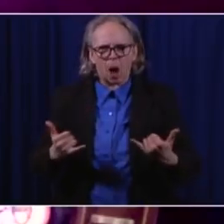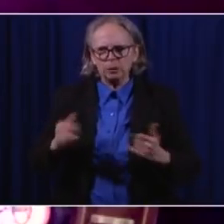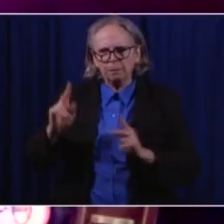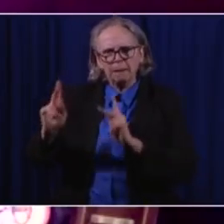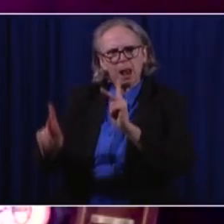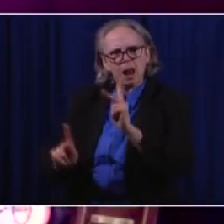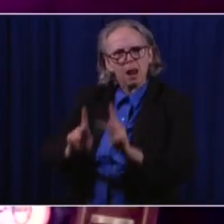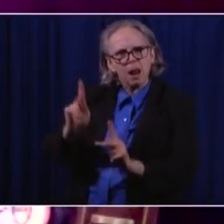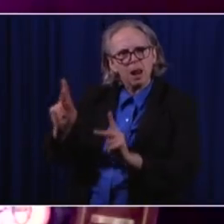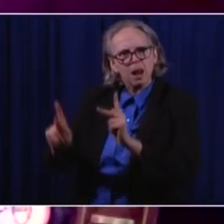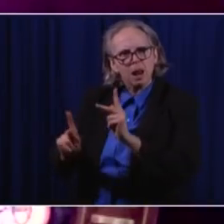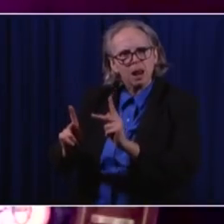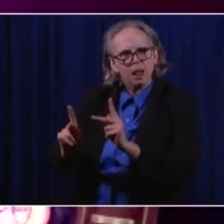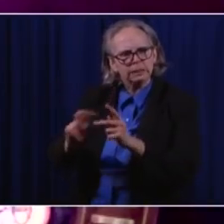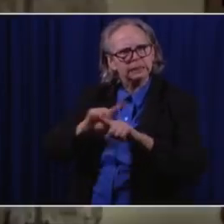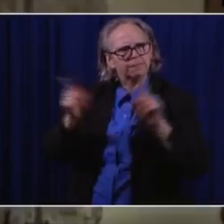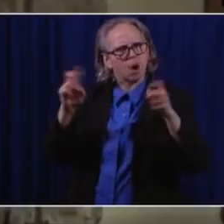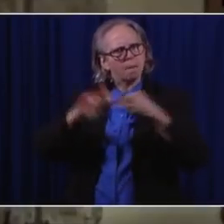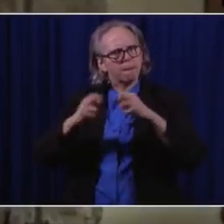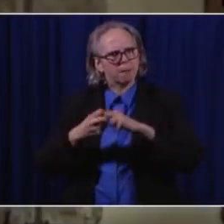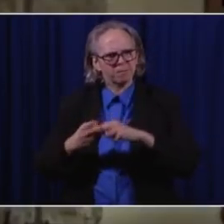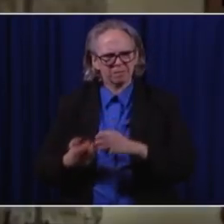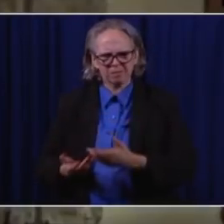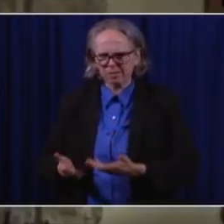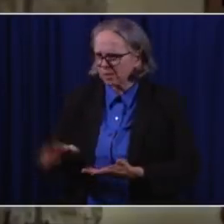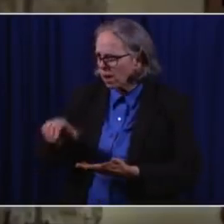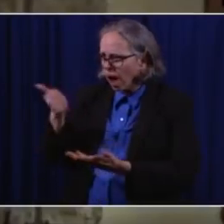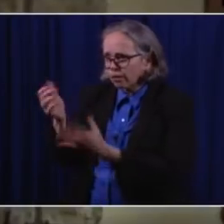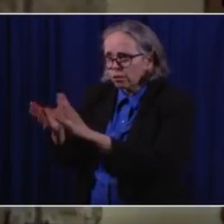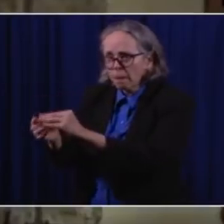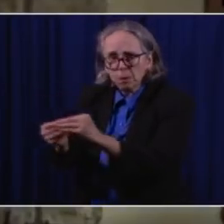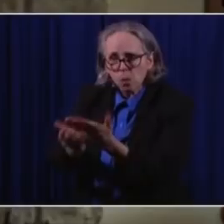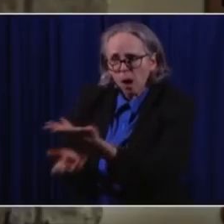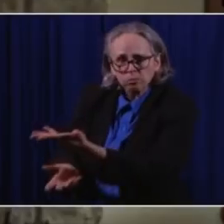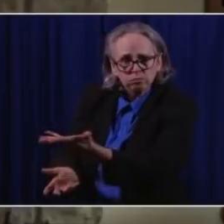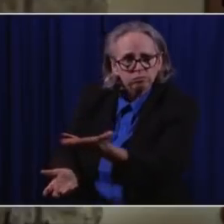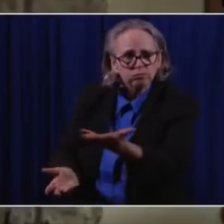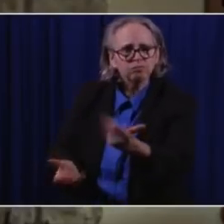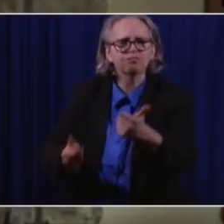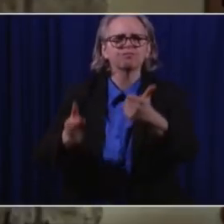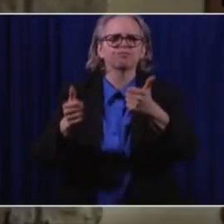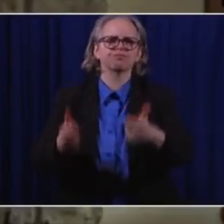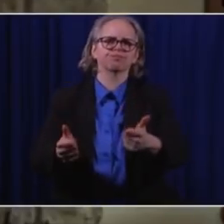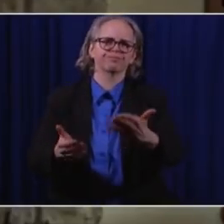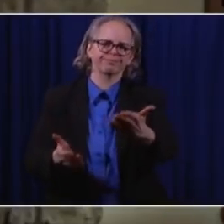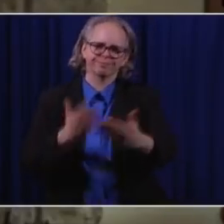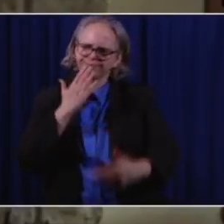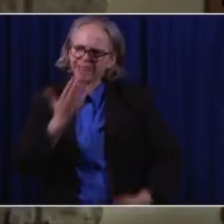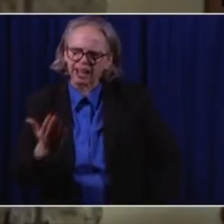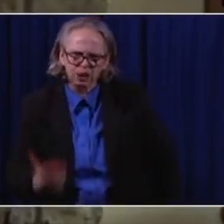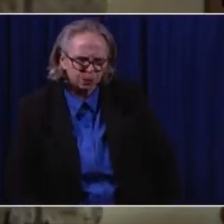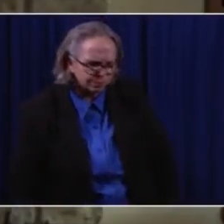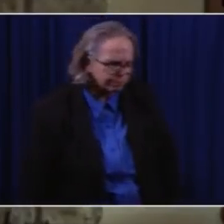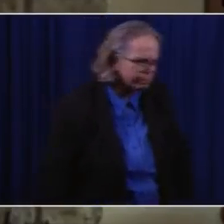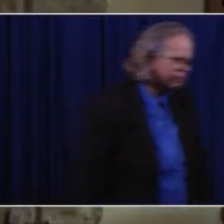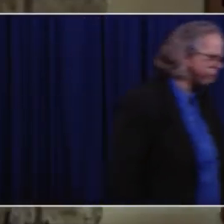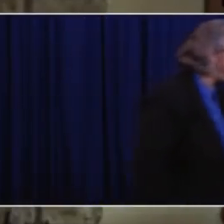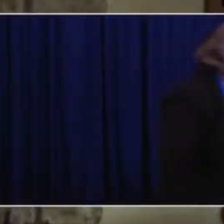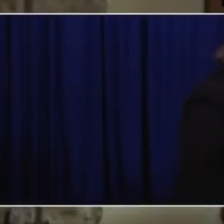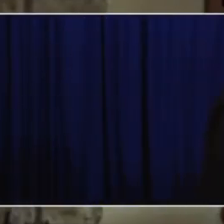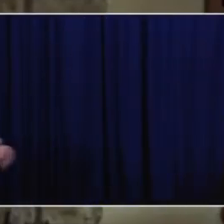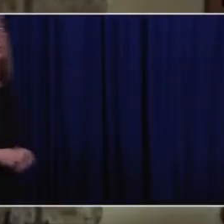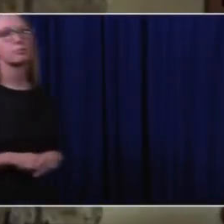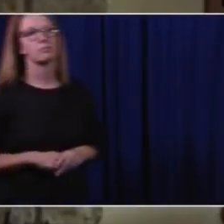else? I don't know if anybody, Eric, comes up. Okay, good. Thank you very much. Next question is from Jess Harden